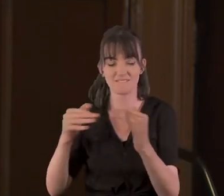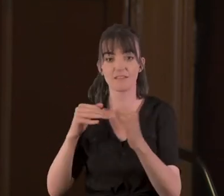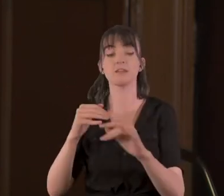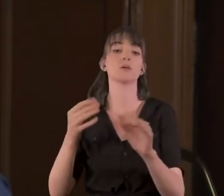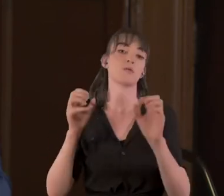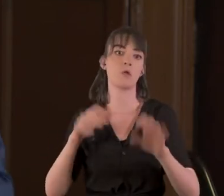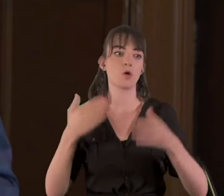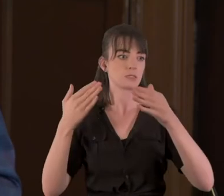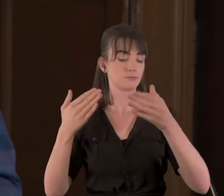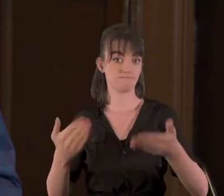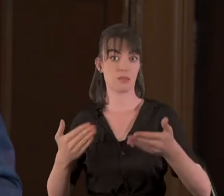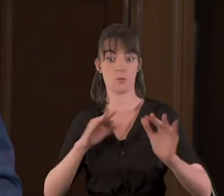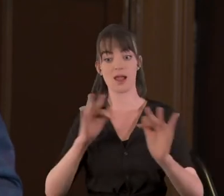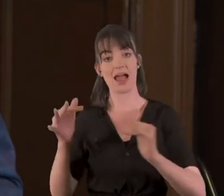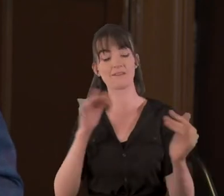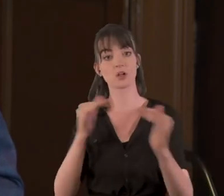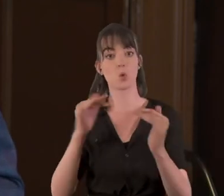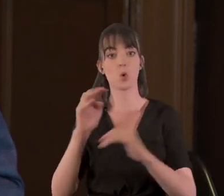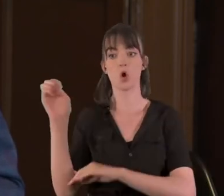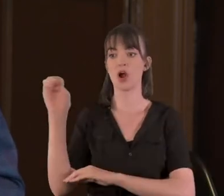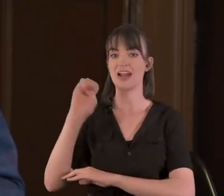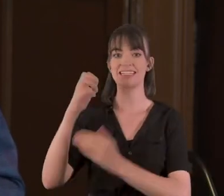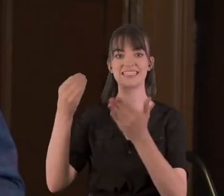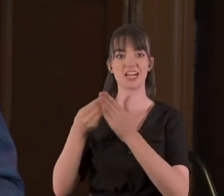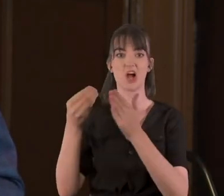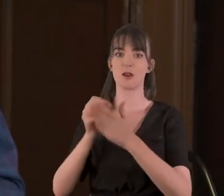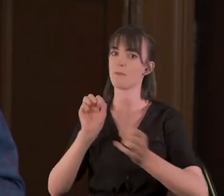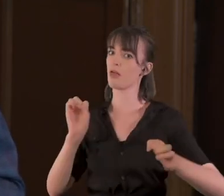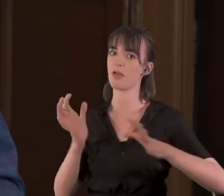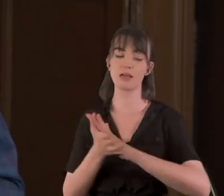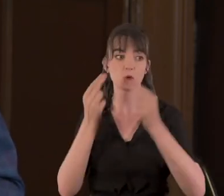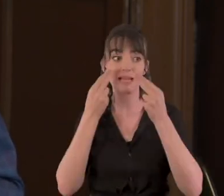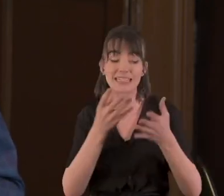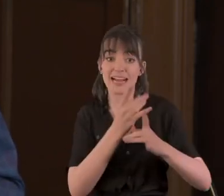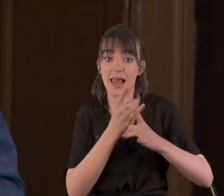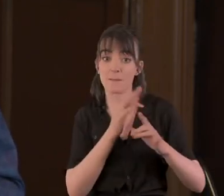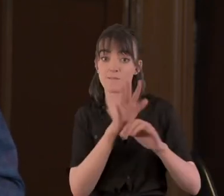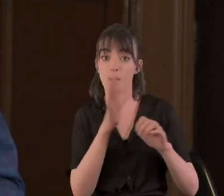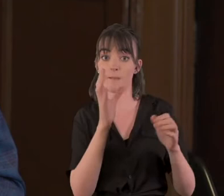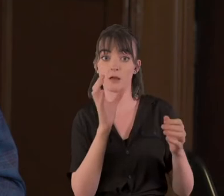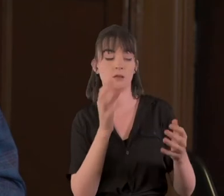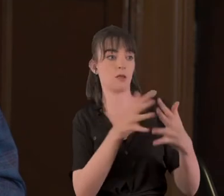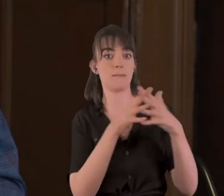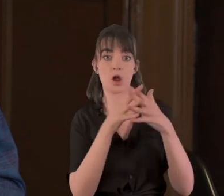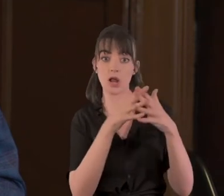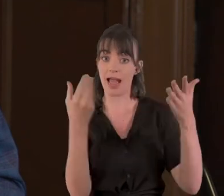terrible mess, and because American help might be needed both economically and militarily,